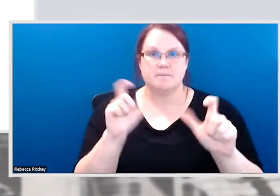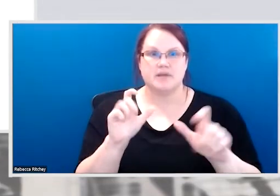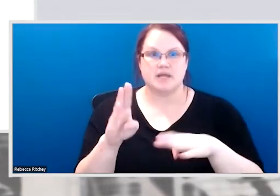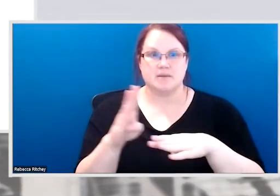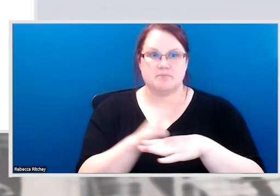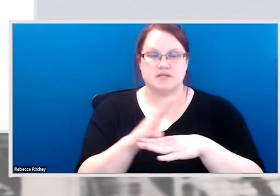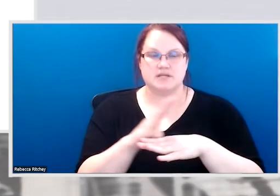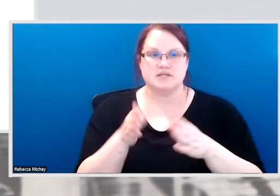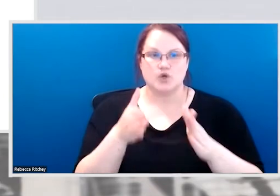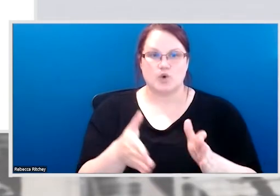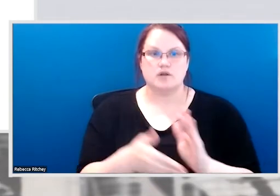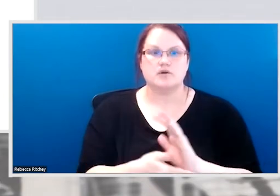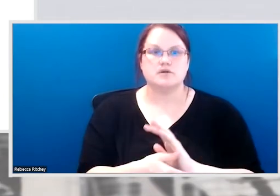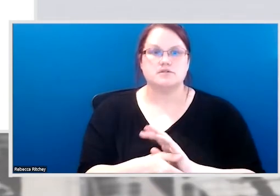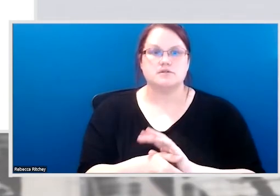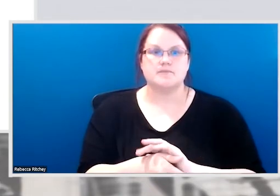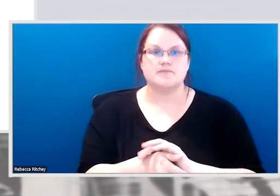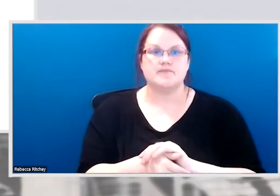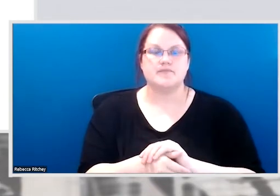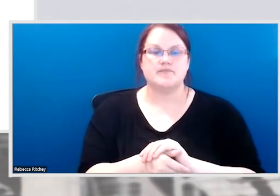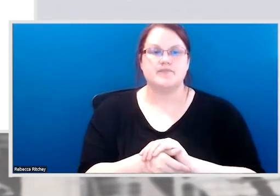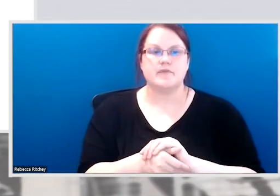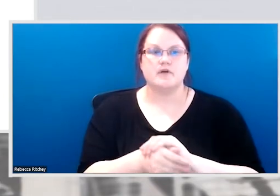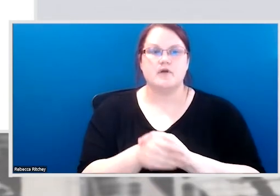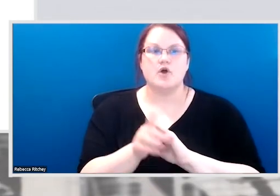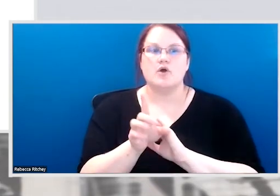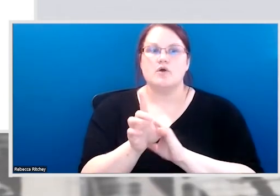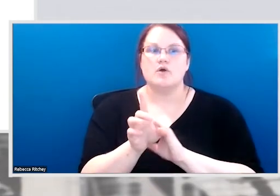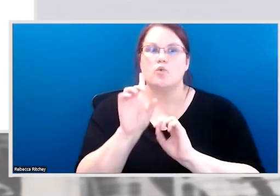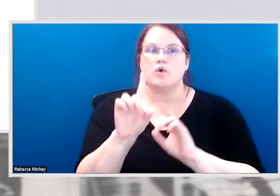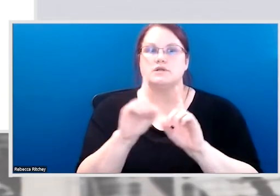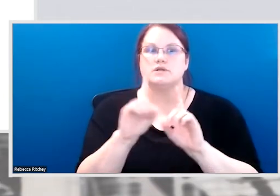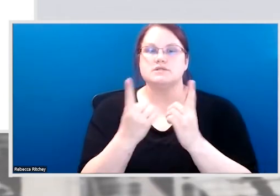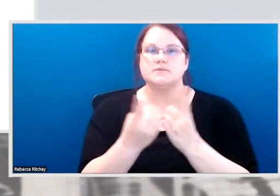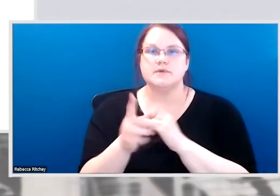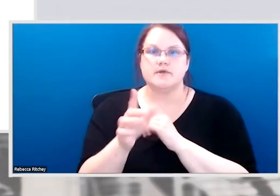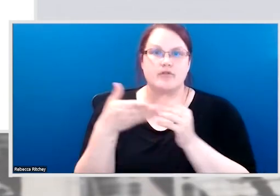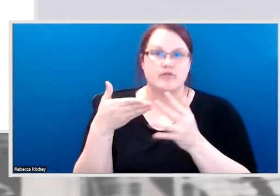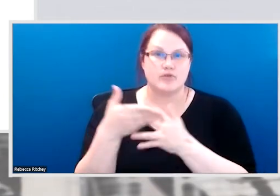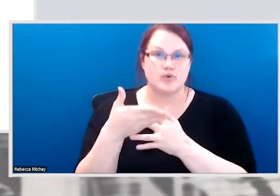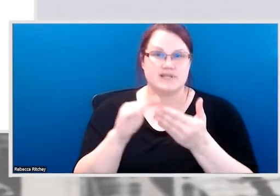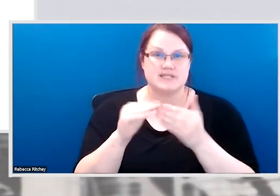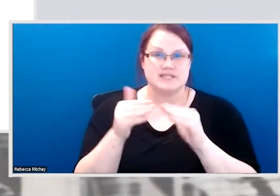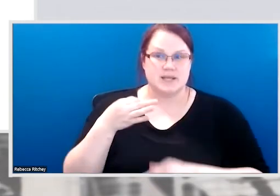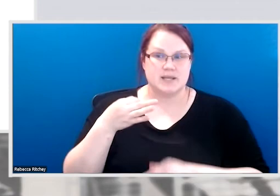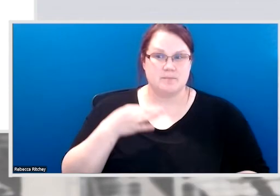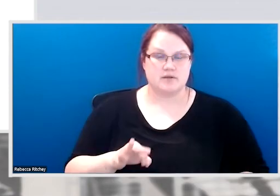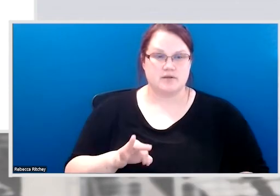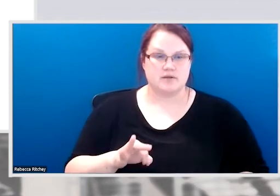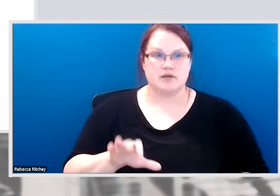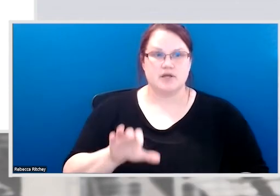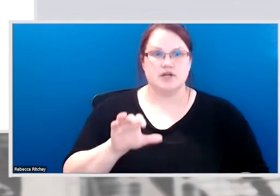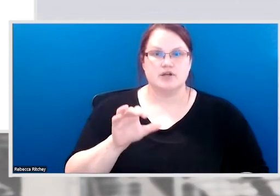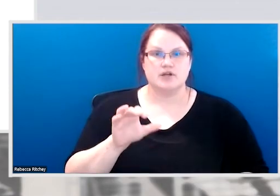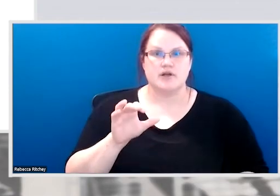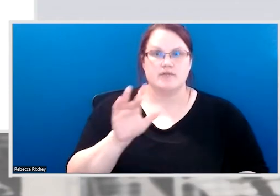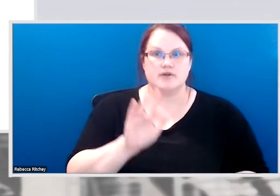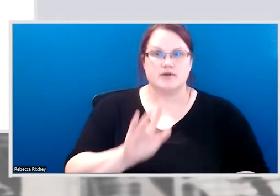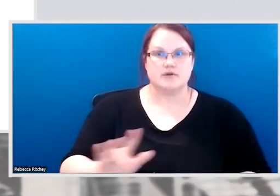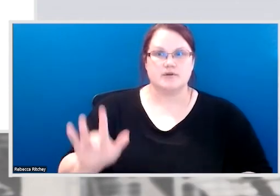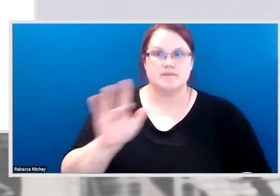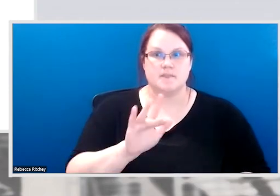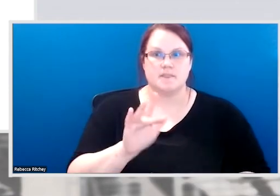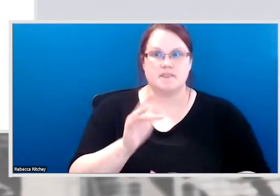corridors, one is disparate throughout the city of Pittsburgh, and are geographically spaced out, and each